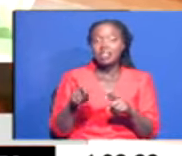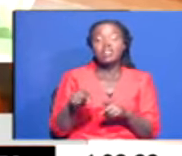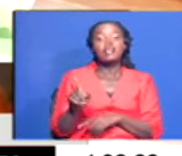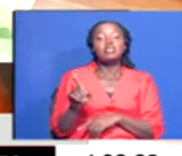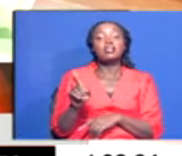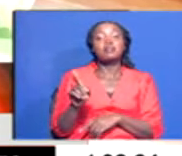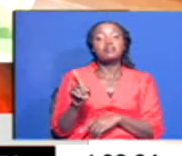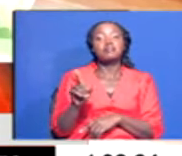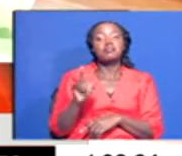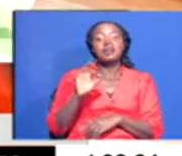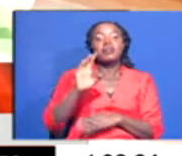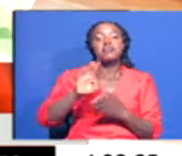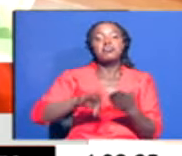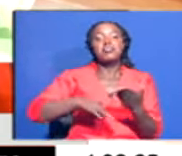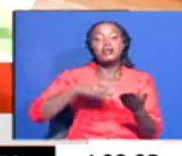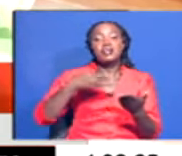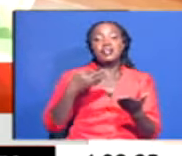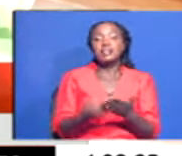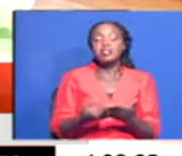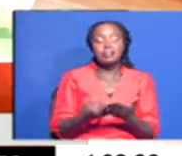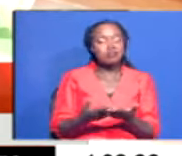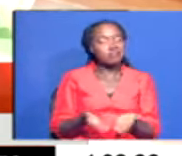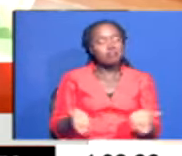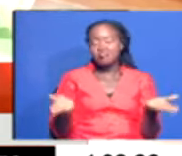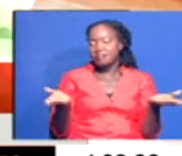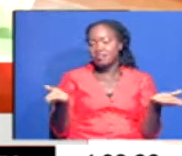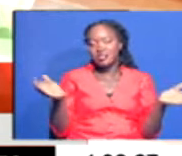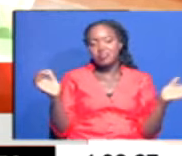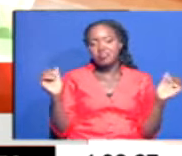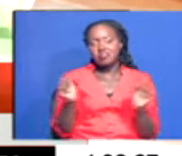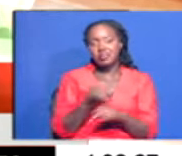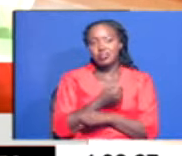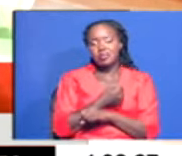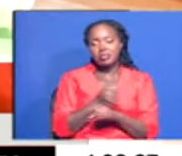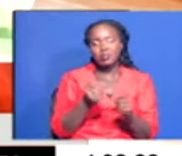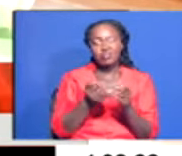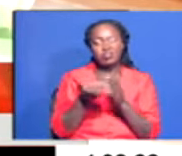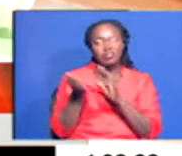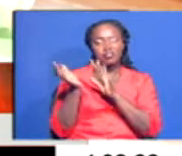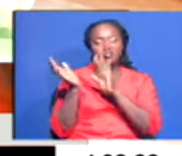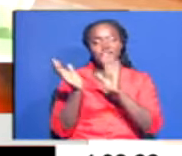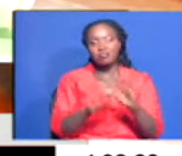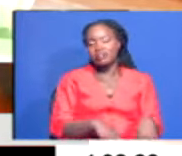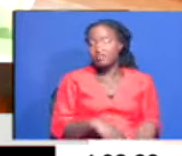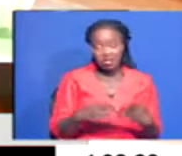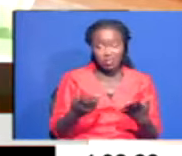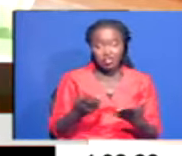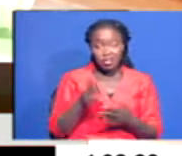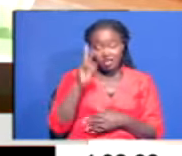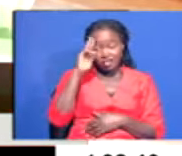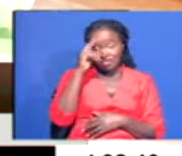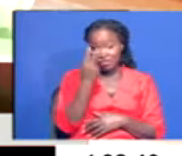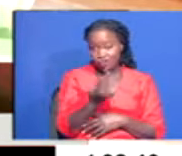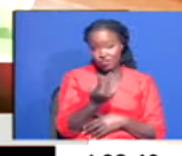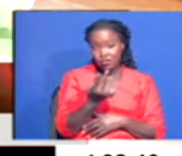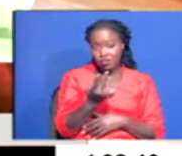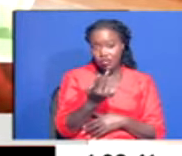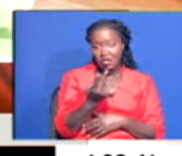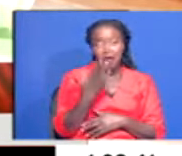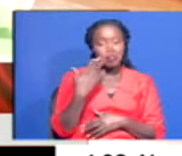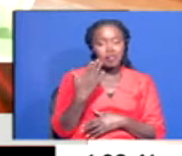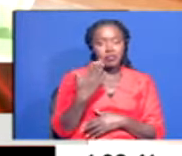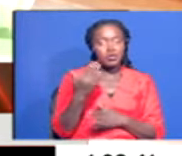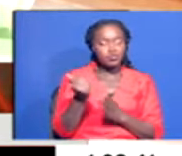that threshold, and that's why his papers have been rejected. So basically, it's those two reasons that have made his papers to be